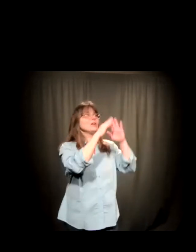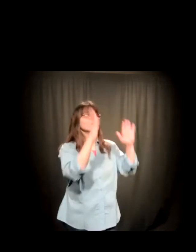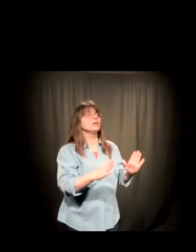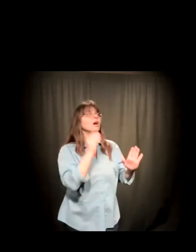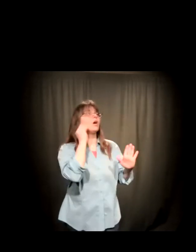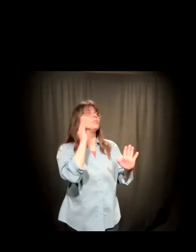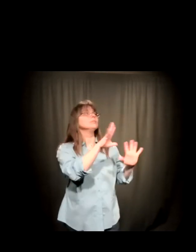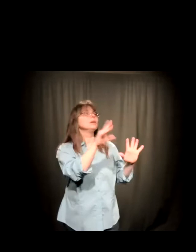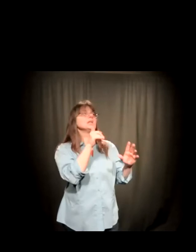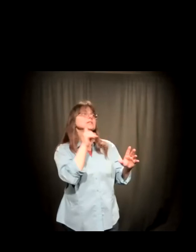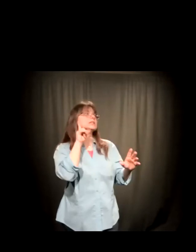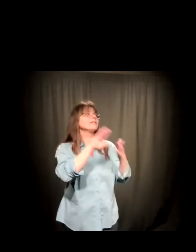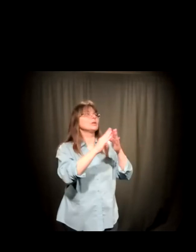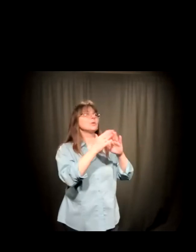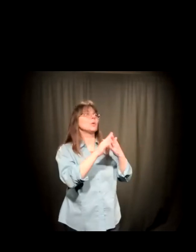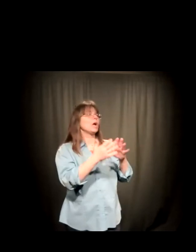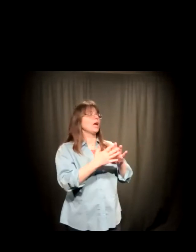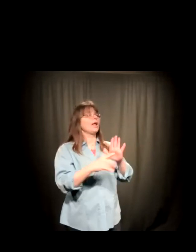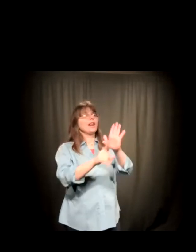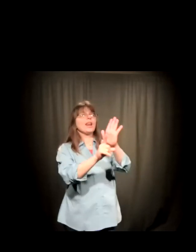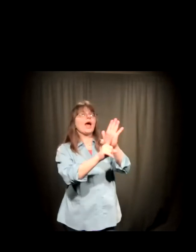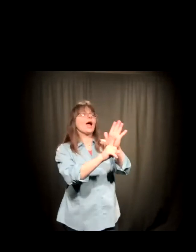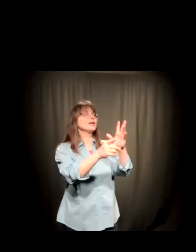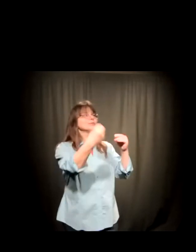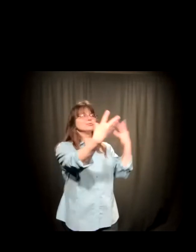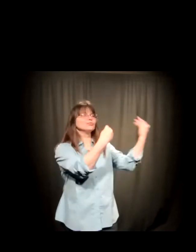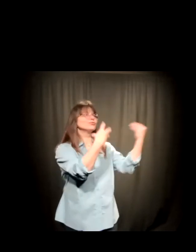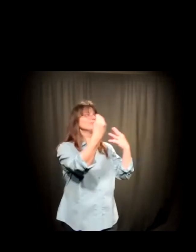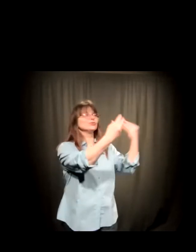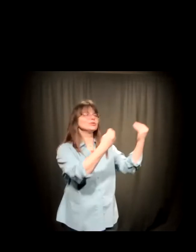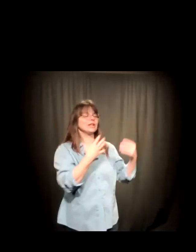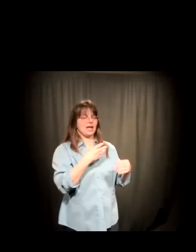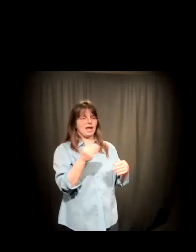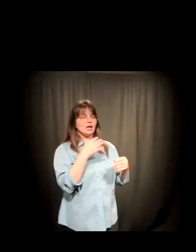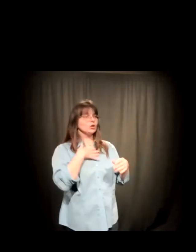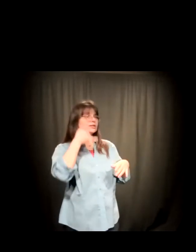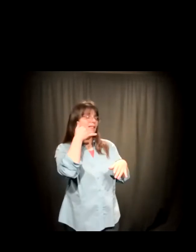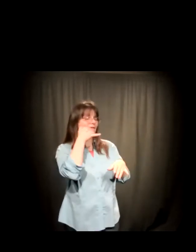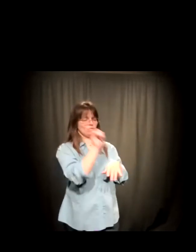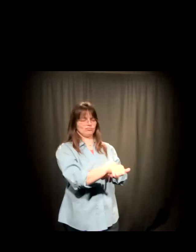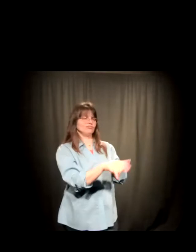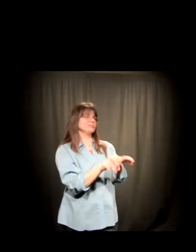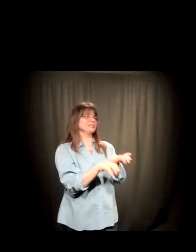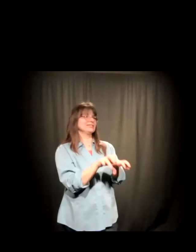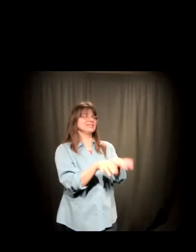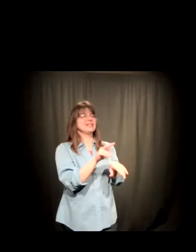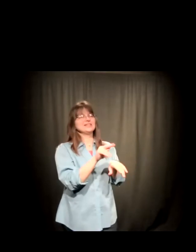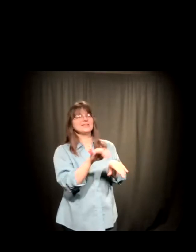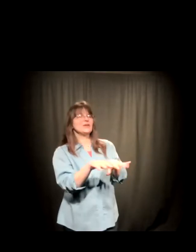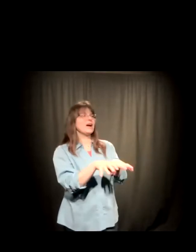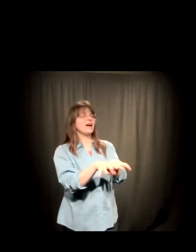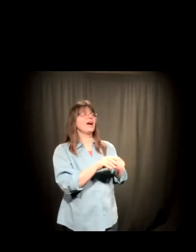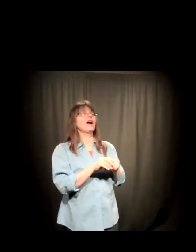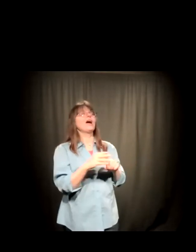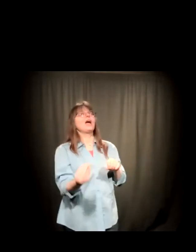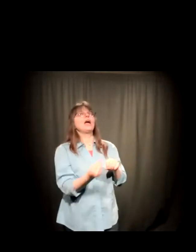alarms, where telephones released little scrolls of typed English, and where furniture was arranged for